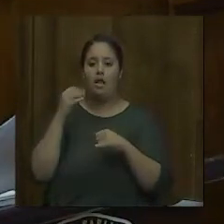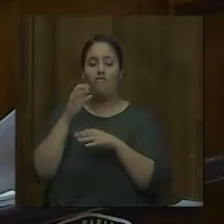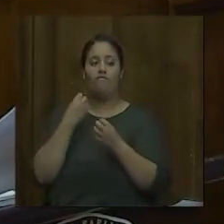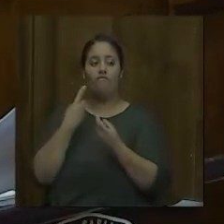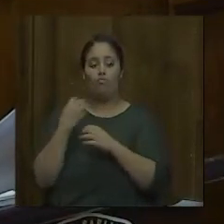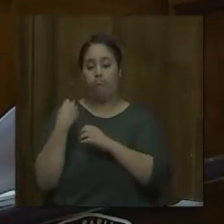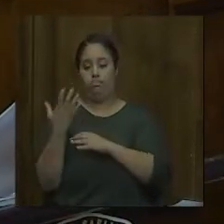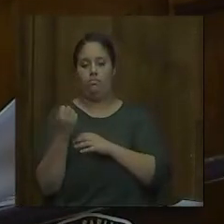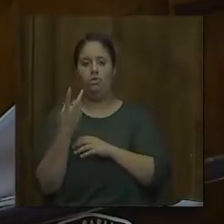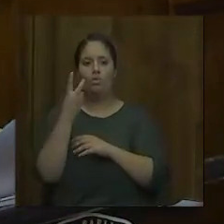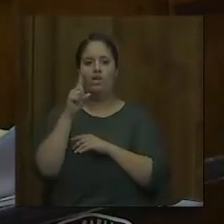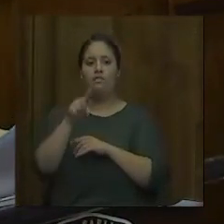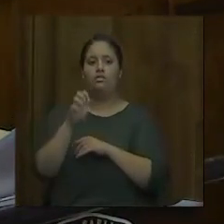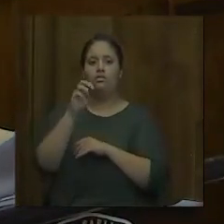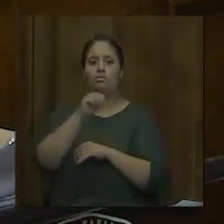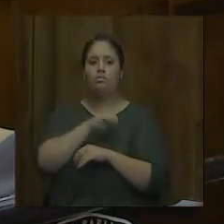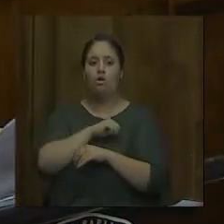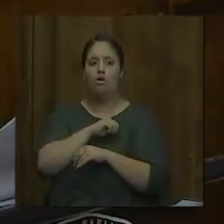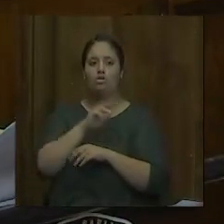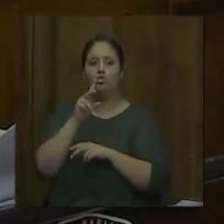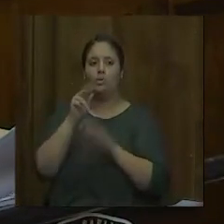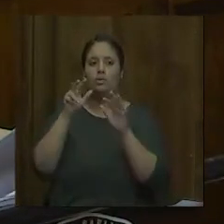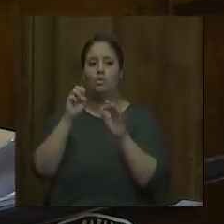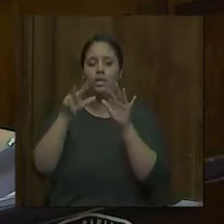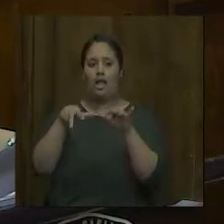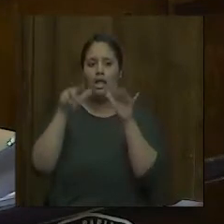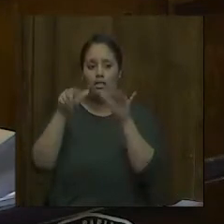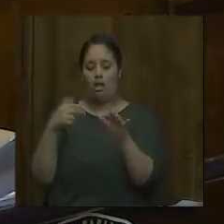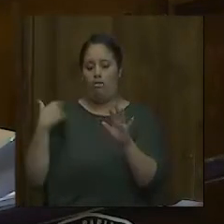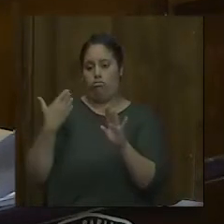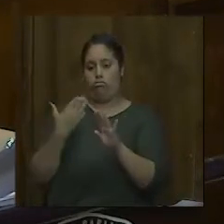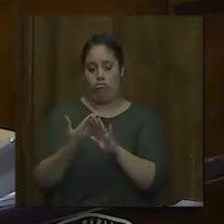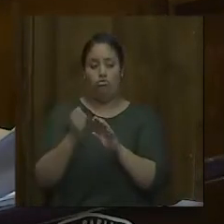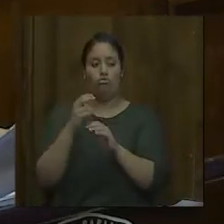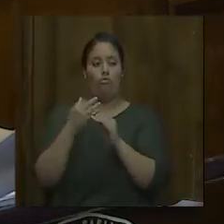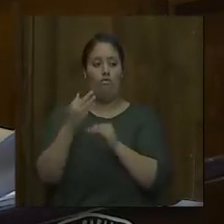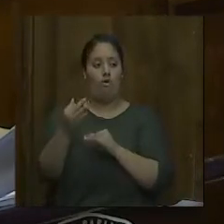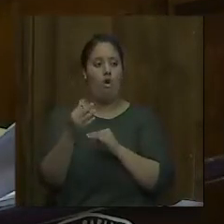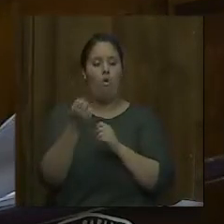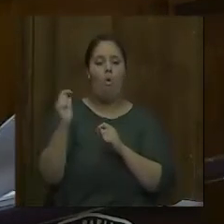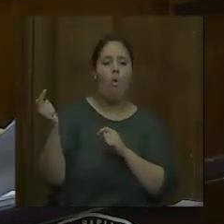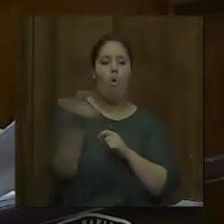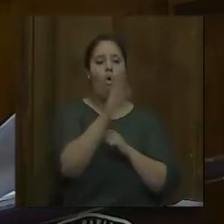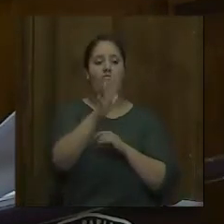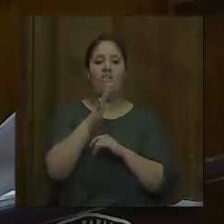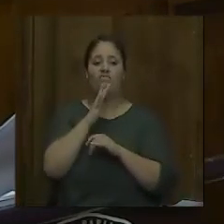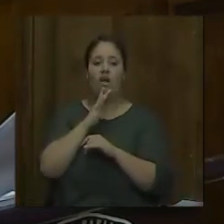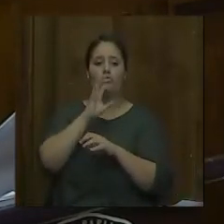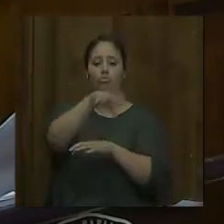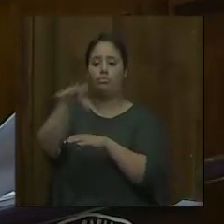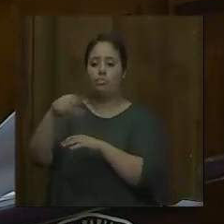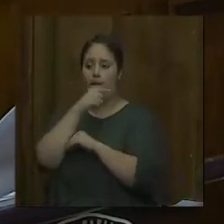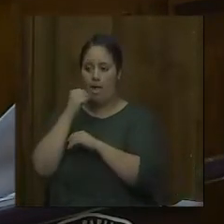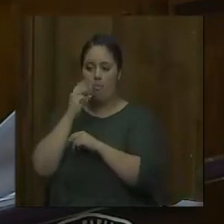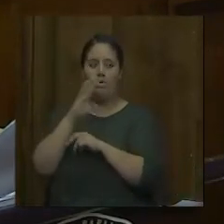March 2018. Furthermore, the standardization and verification of all 12,000 geographical names in the Western Cape is